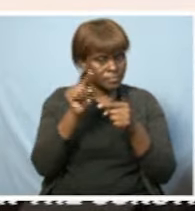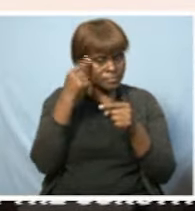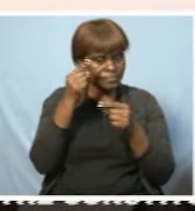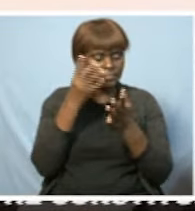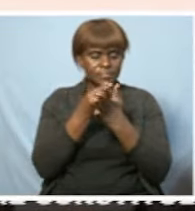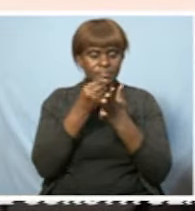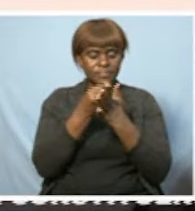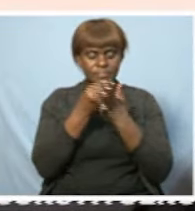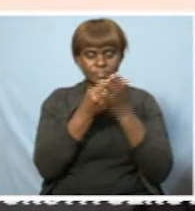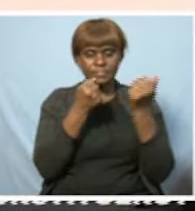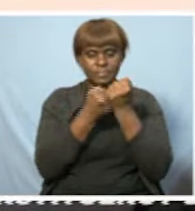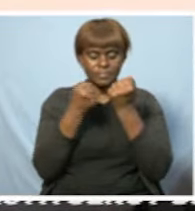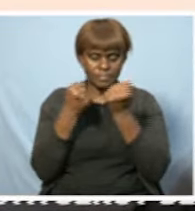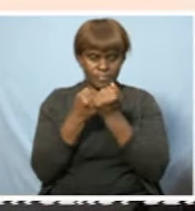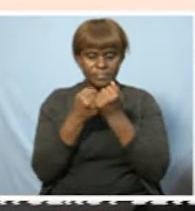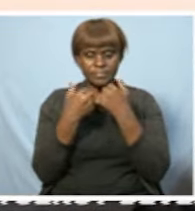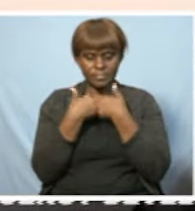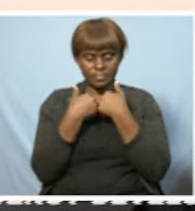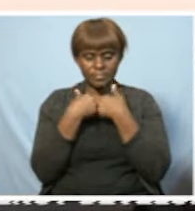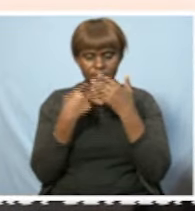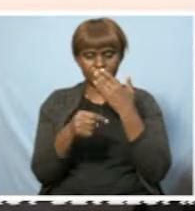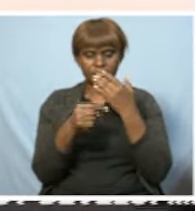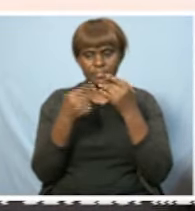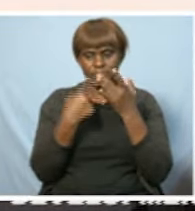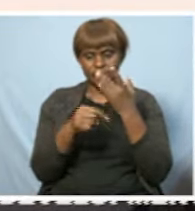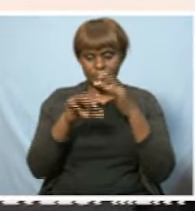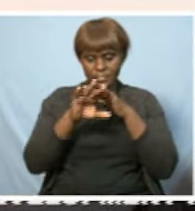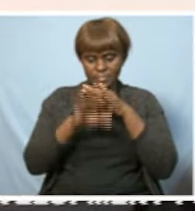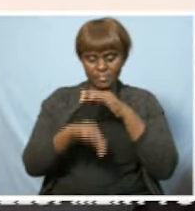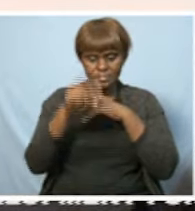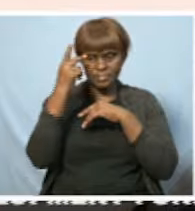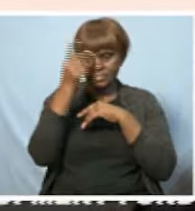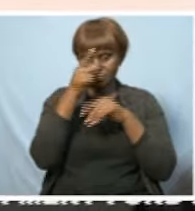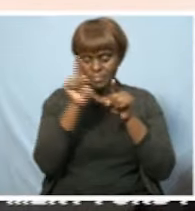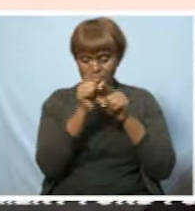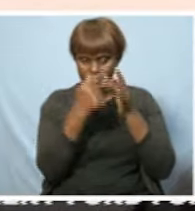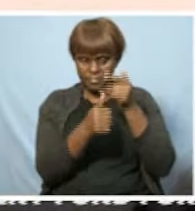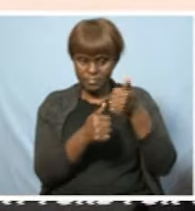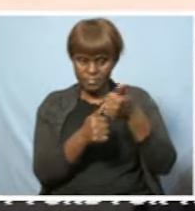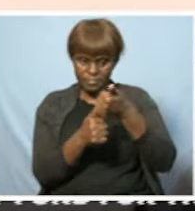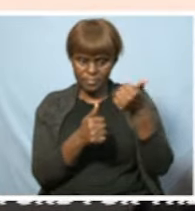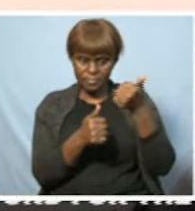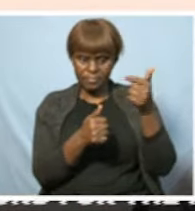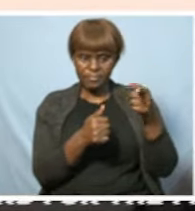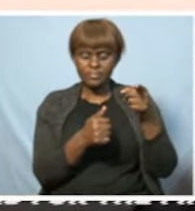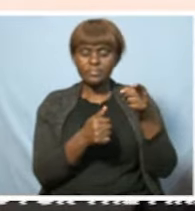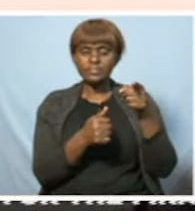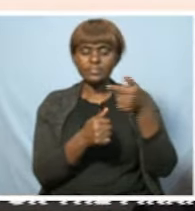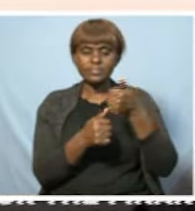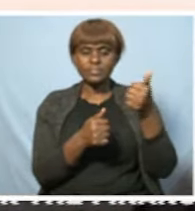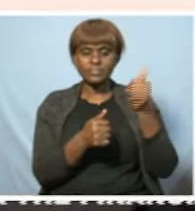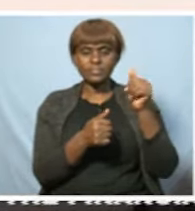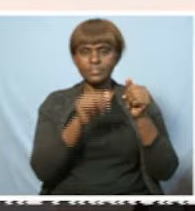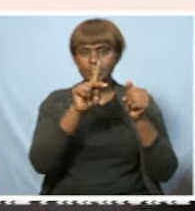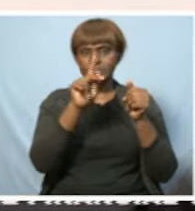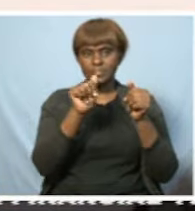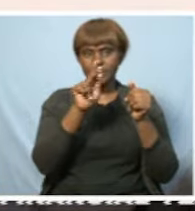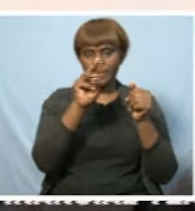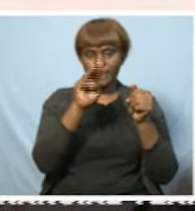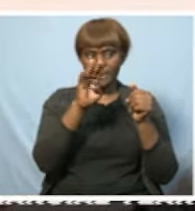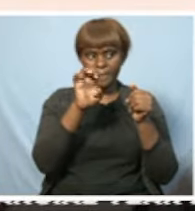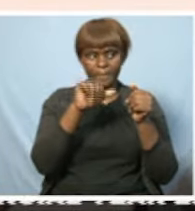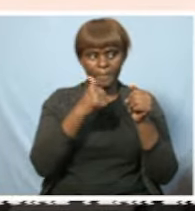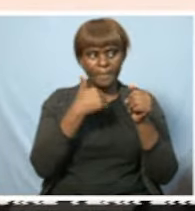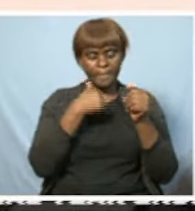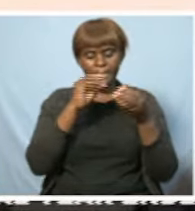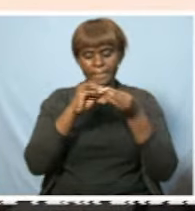funding. We have the ones we did under PETAUKE, and also the ones which we did under Kaumbwe. We did a number of